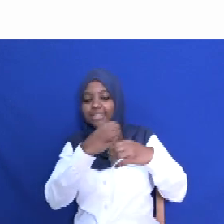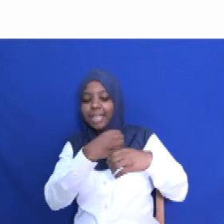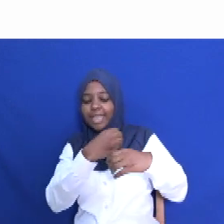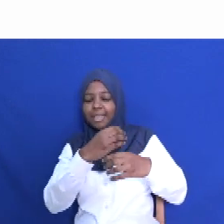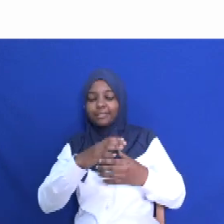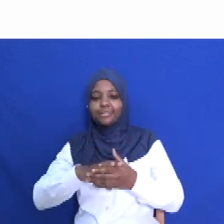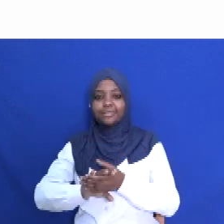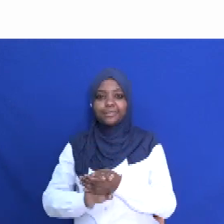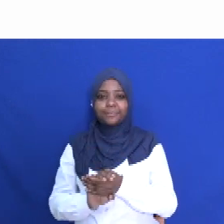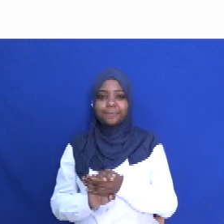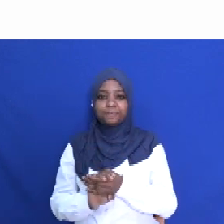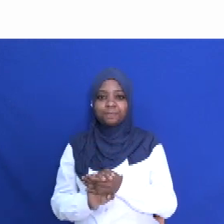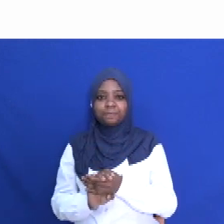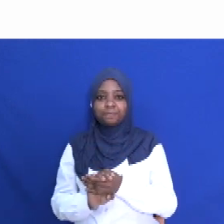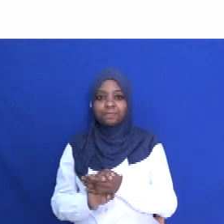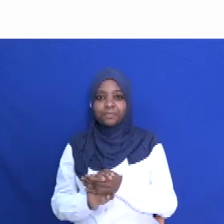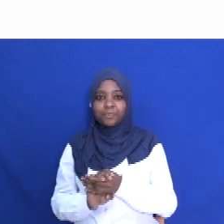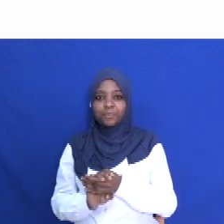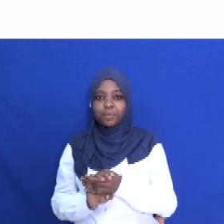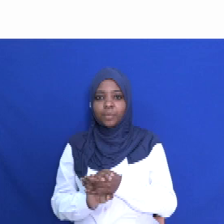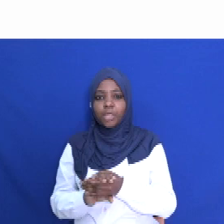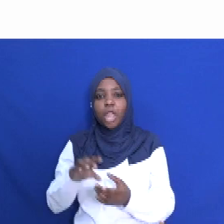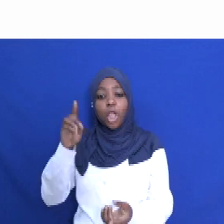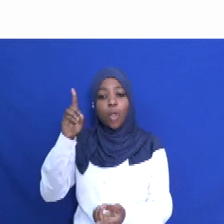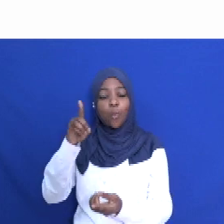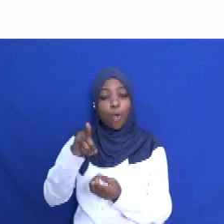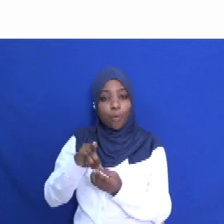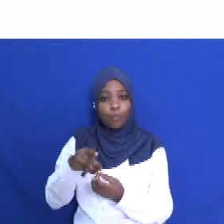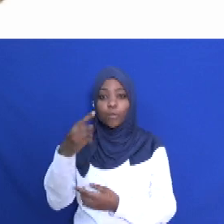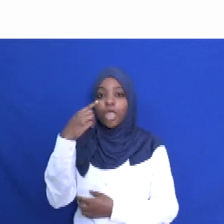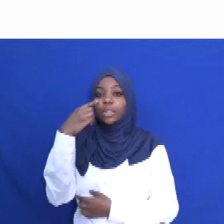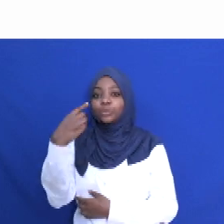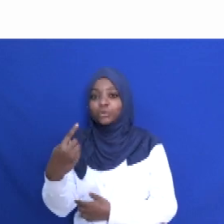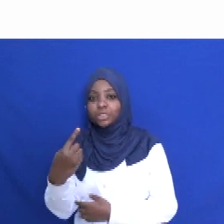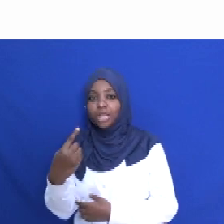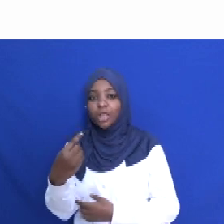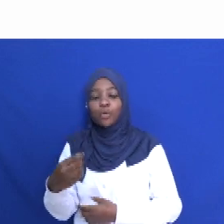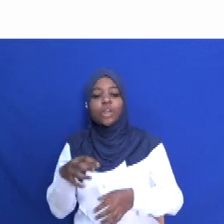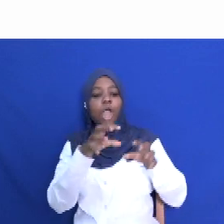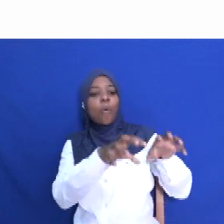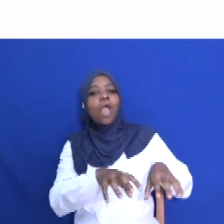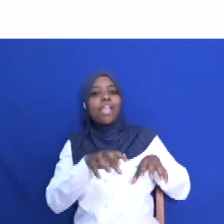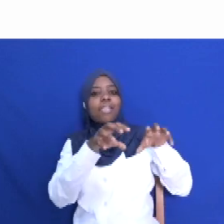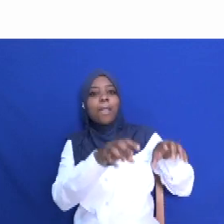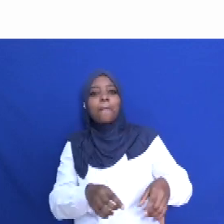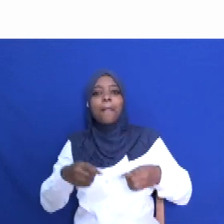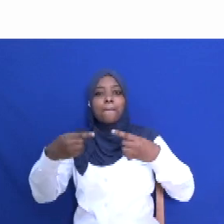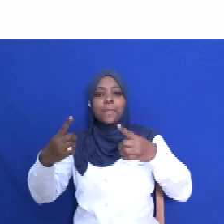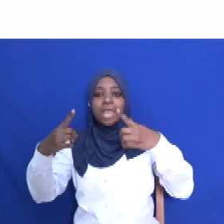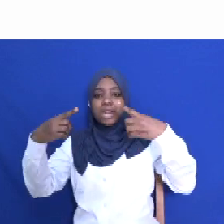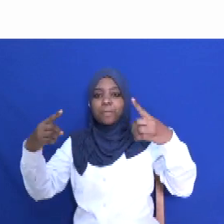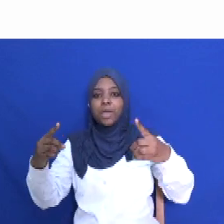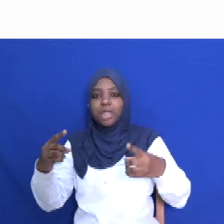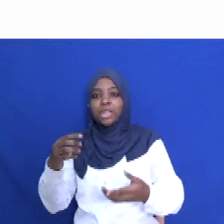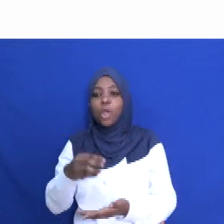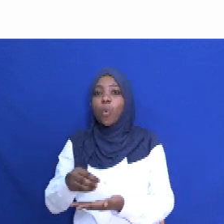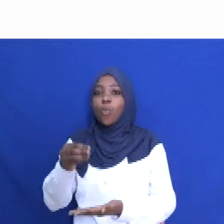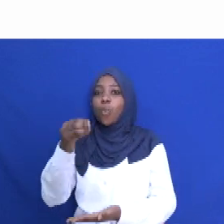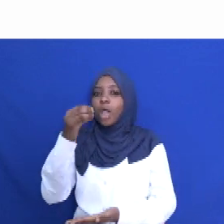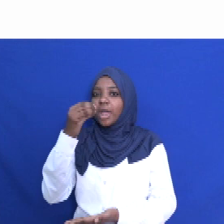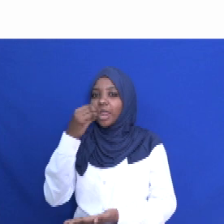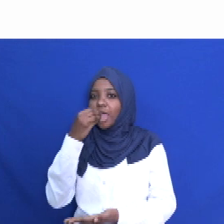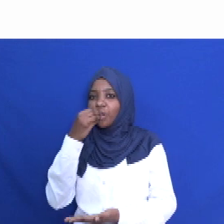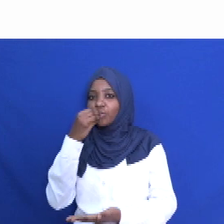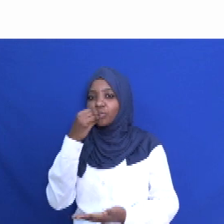Mbai. Shortly, we have seen different animals eating varieties